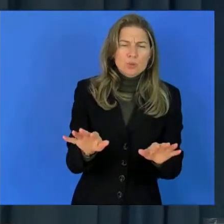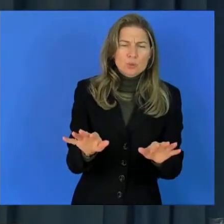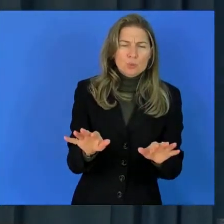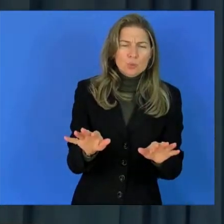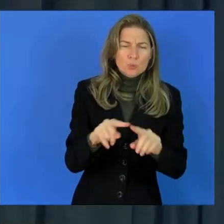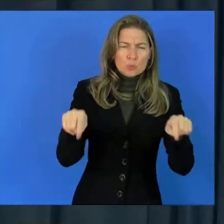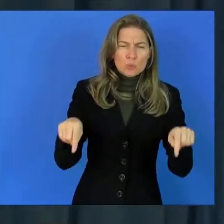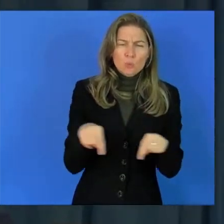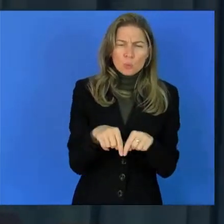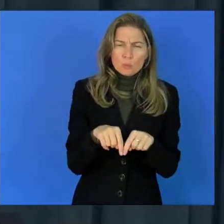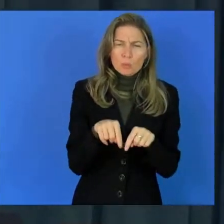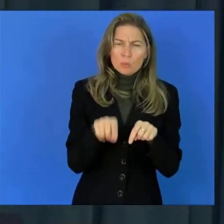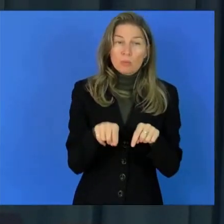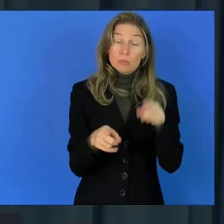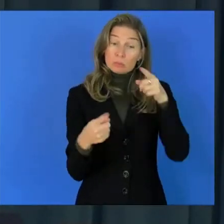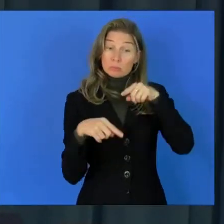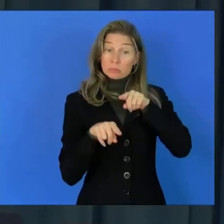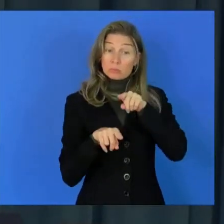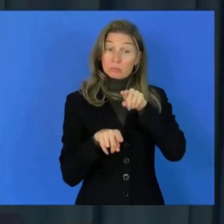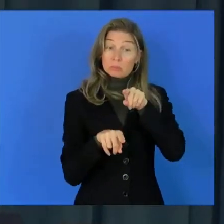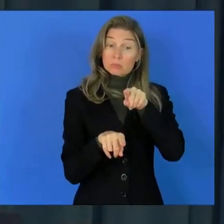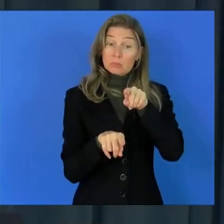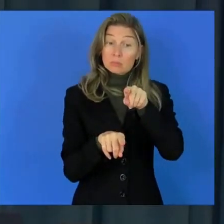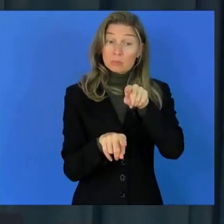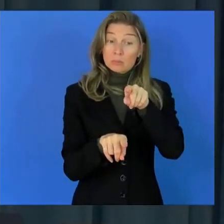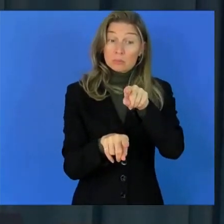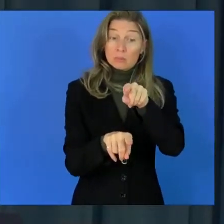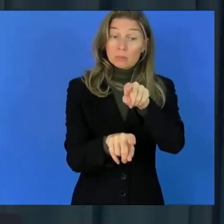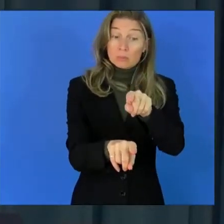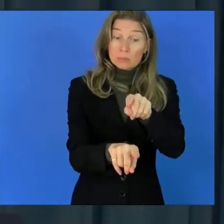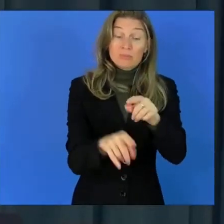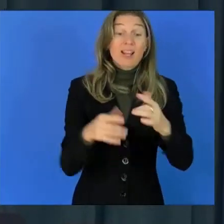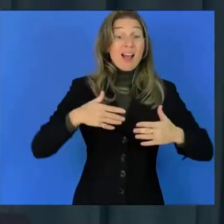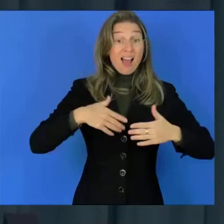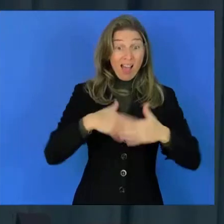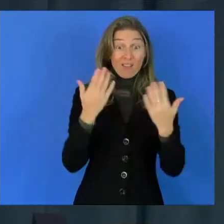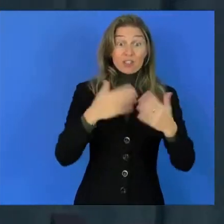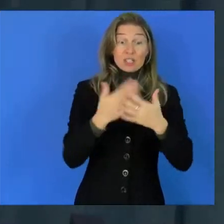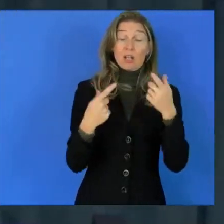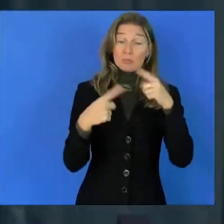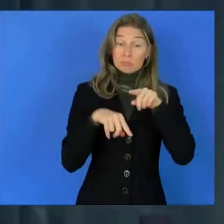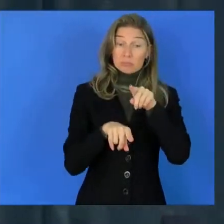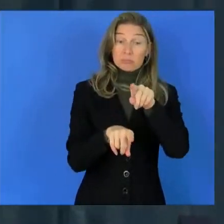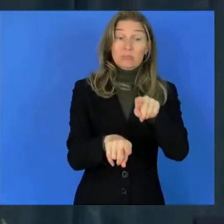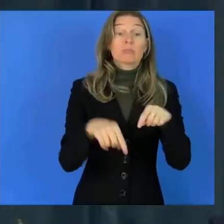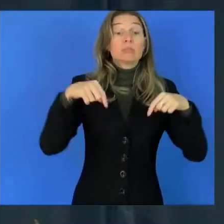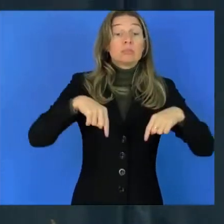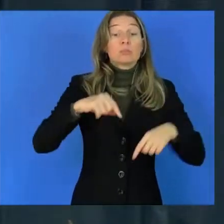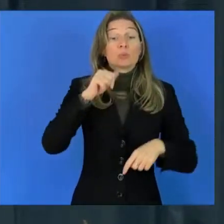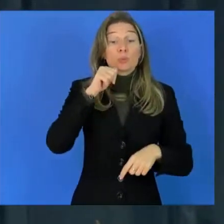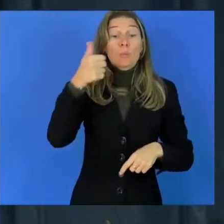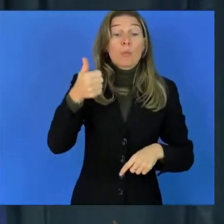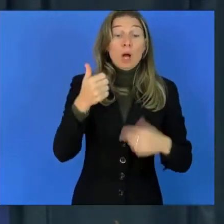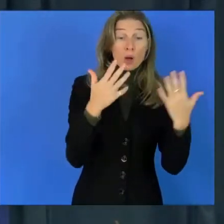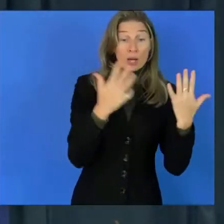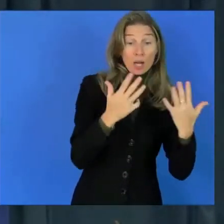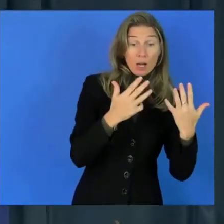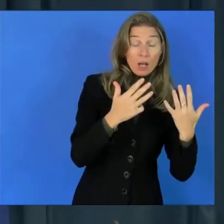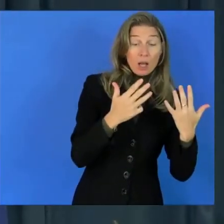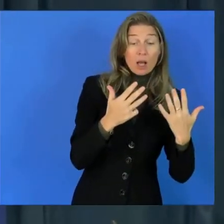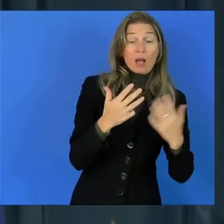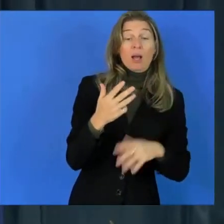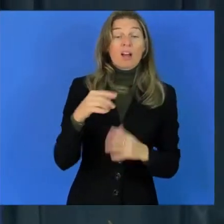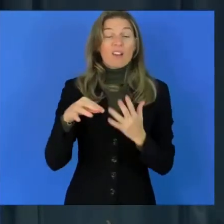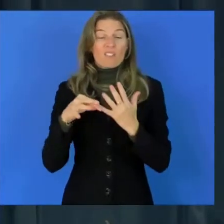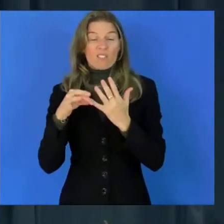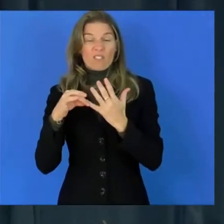parallel content every day. We open this room up tomorrow at 9 o'clock and on Friday at 9 o'clock. We will close